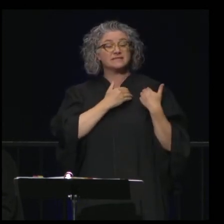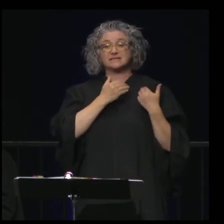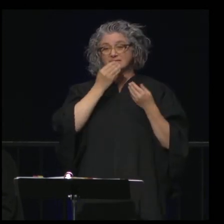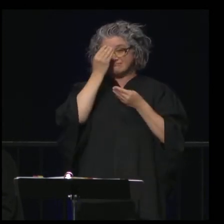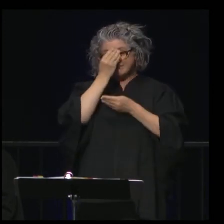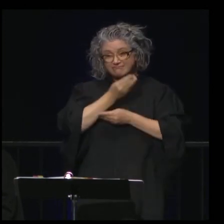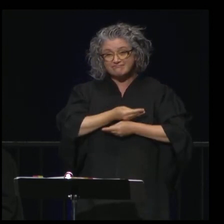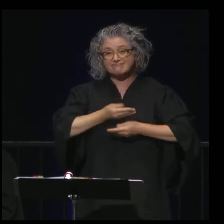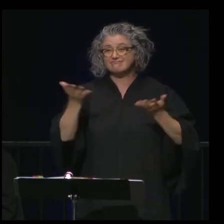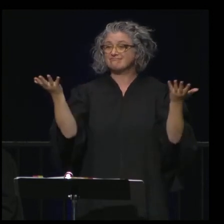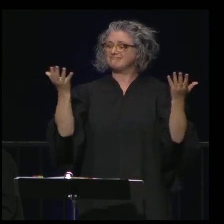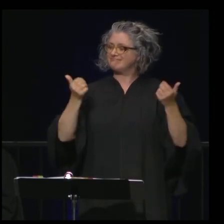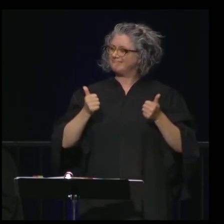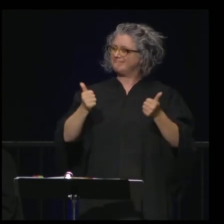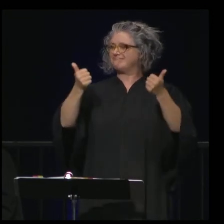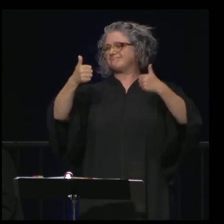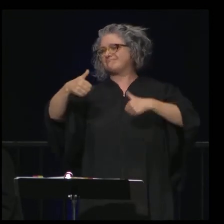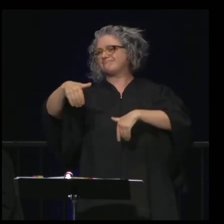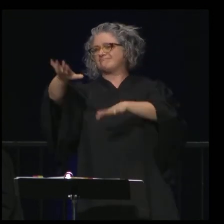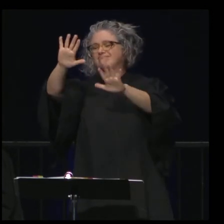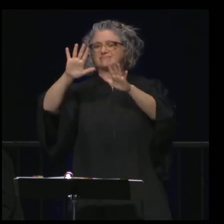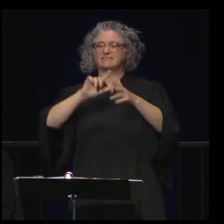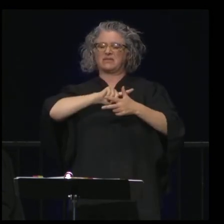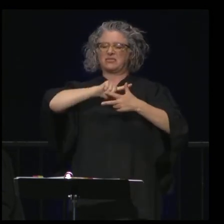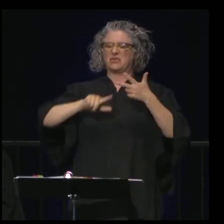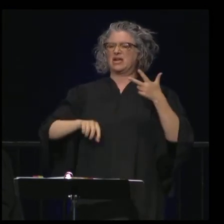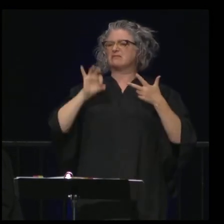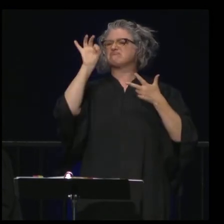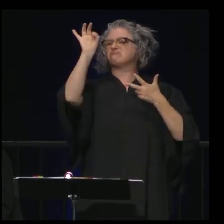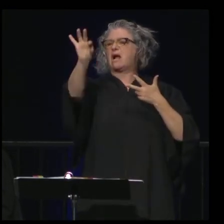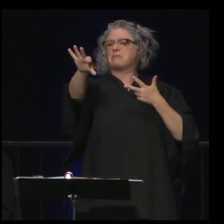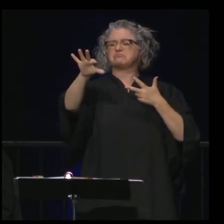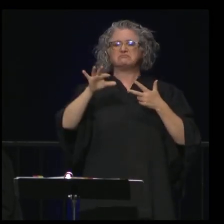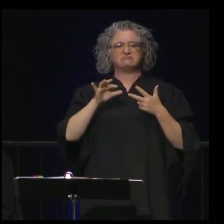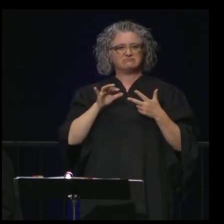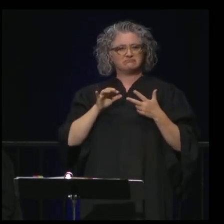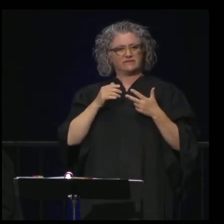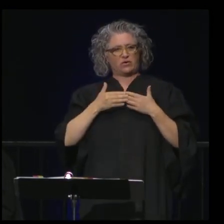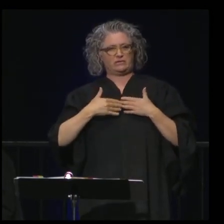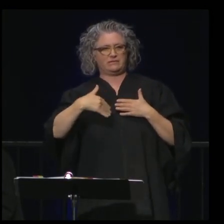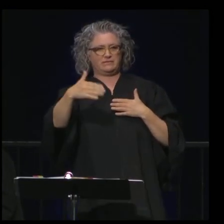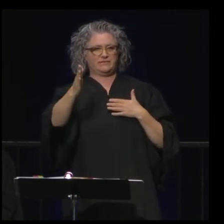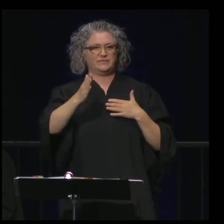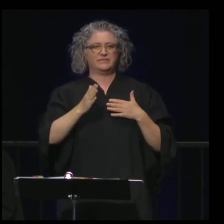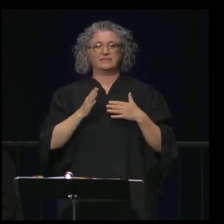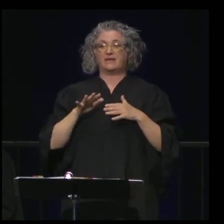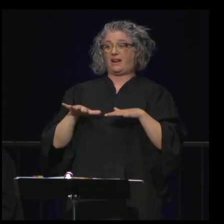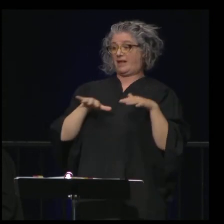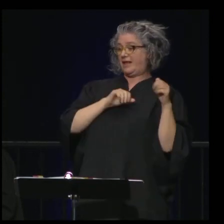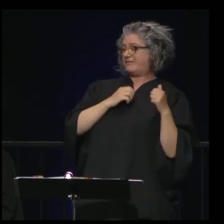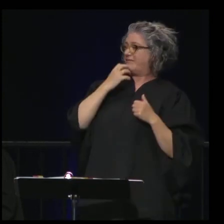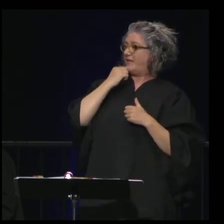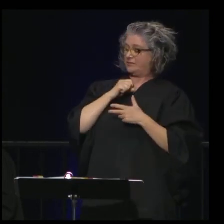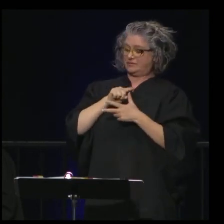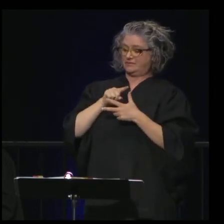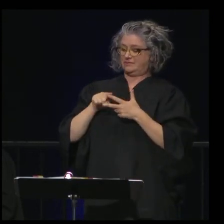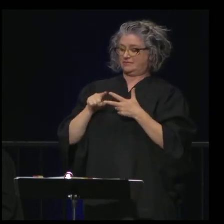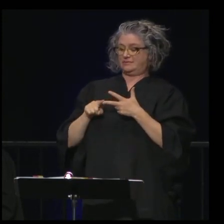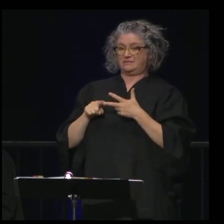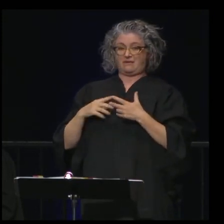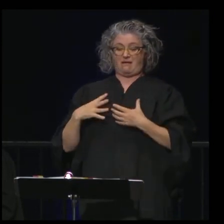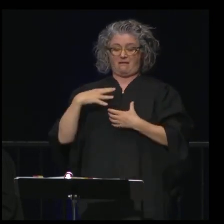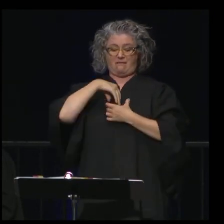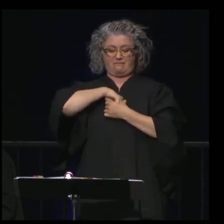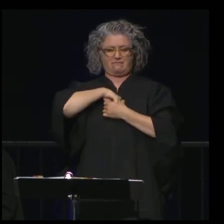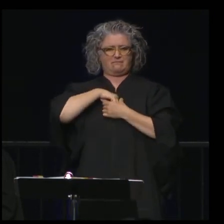on your way. So here are the 3 values that you will take from here as you go, and that will stay with you